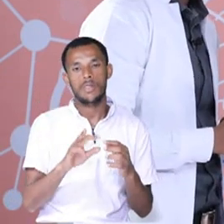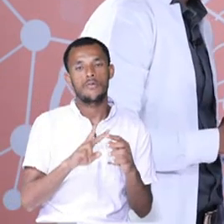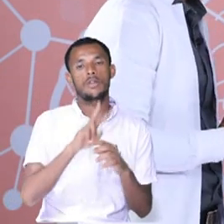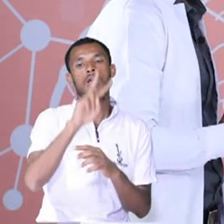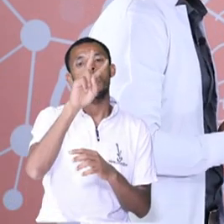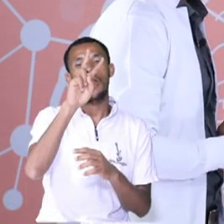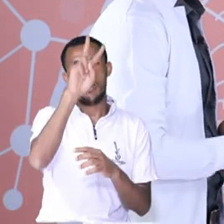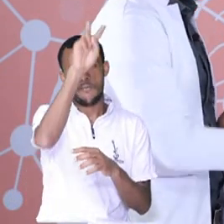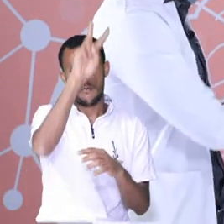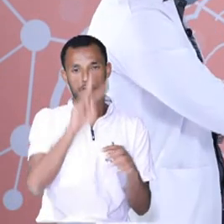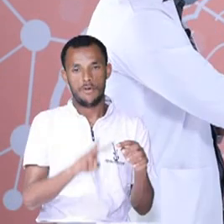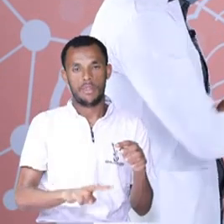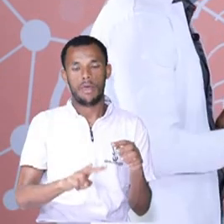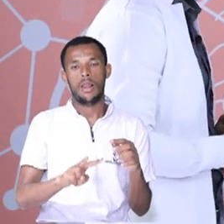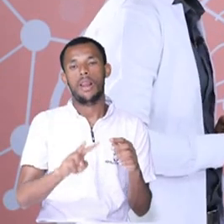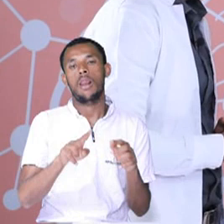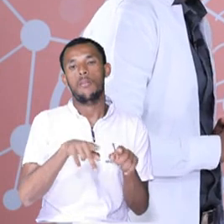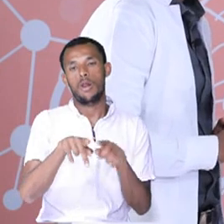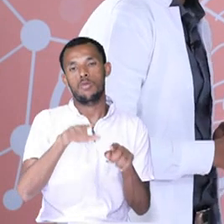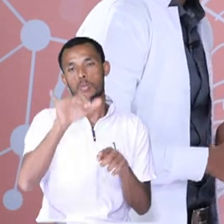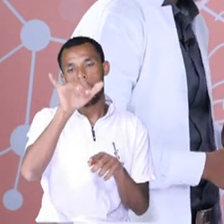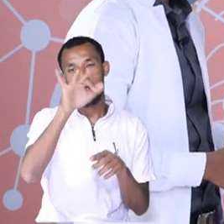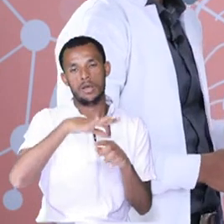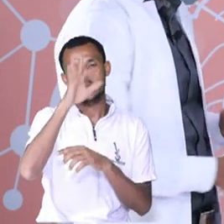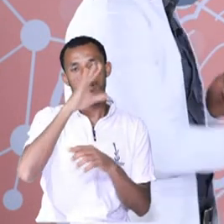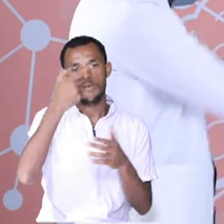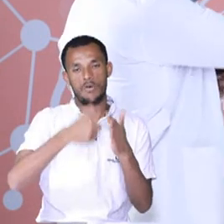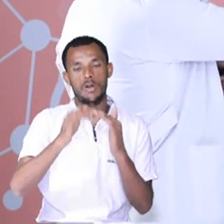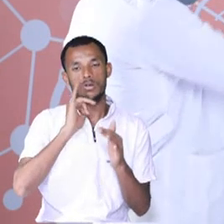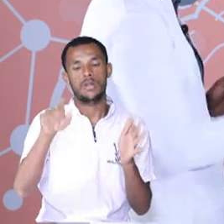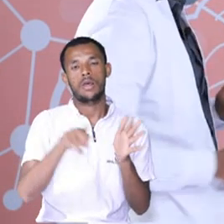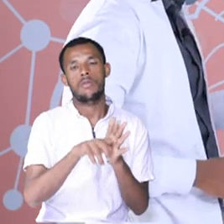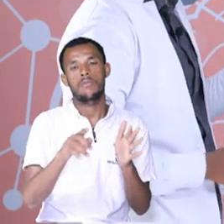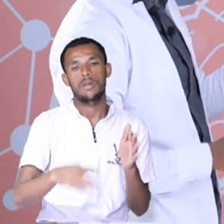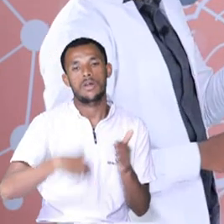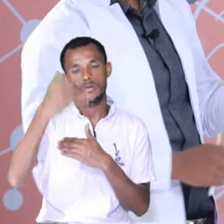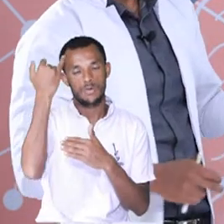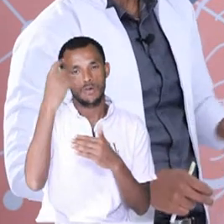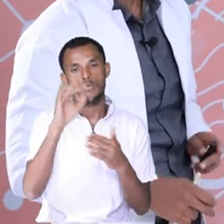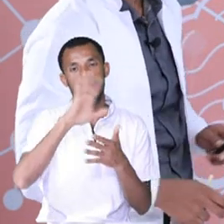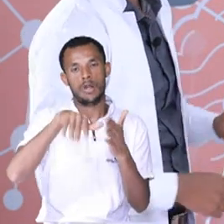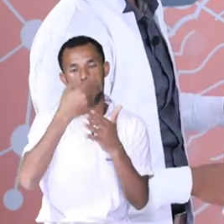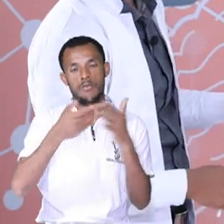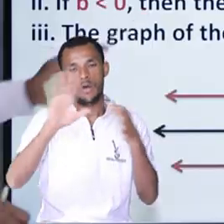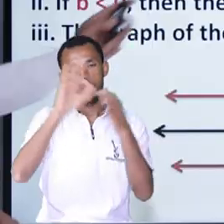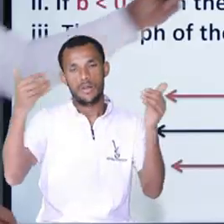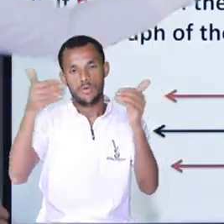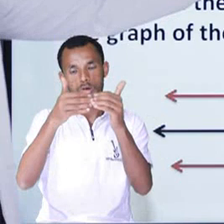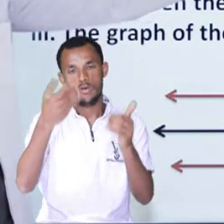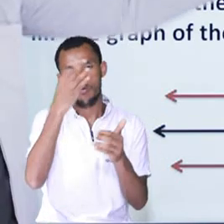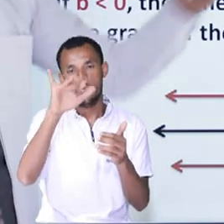to the y-axis and the value is negative. The next concept is the graph of an equation